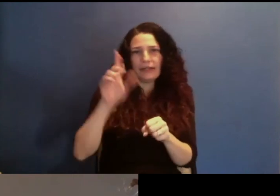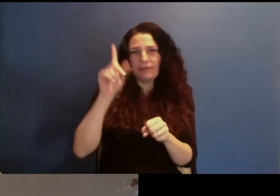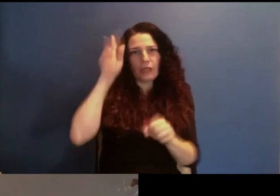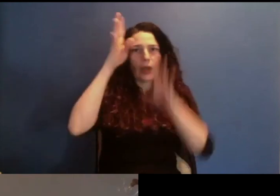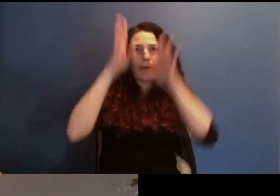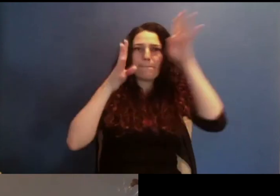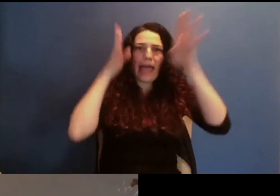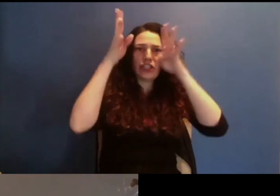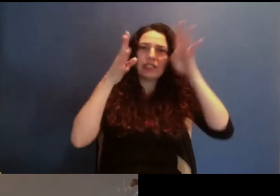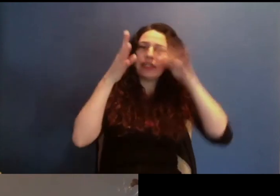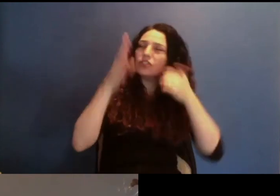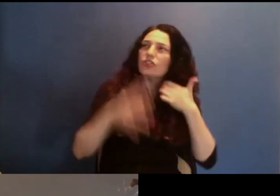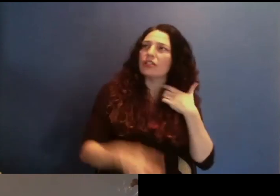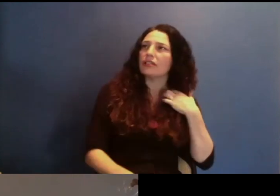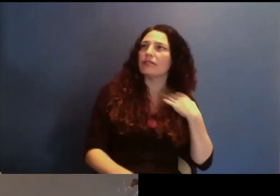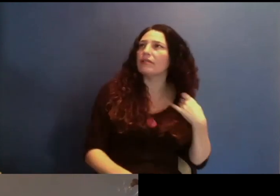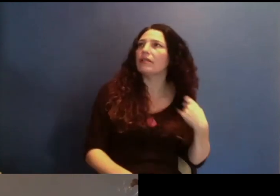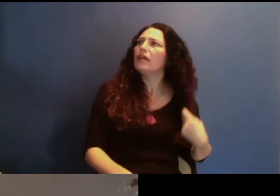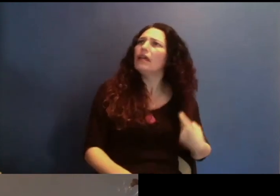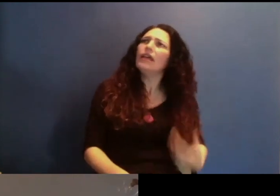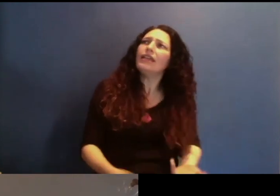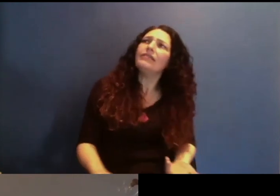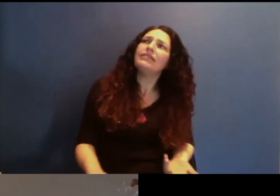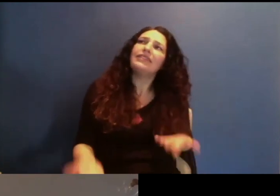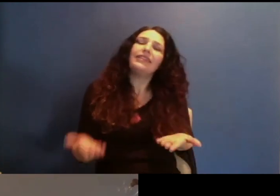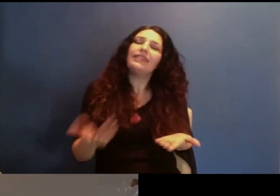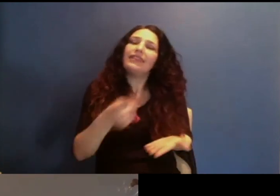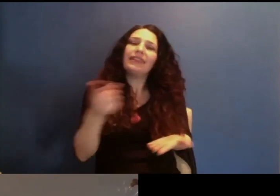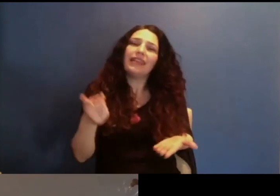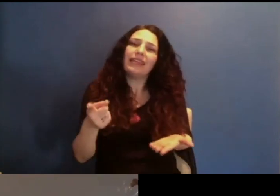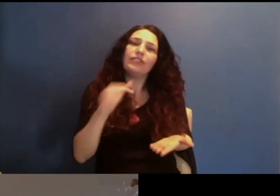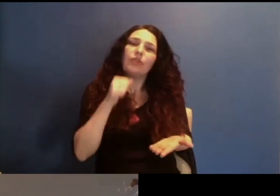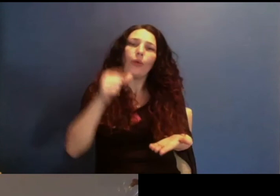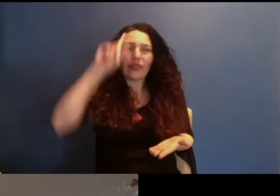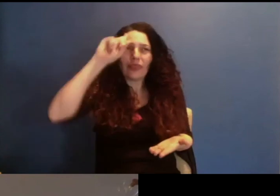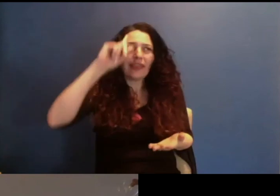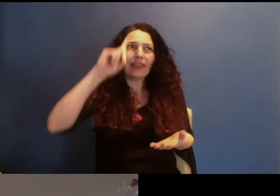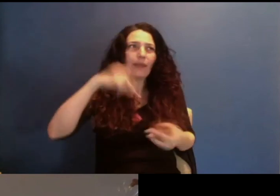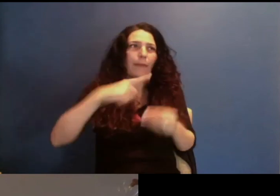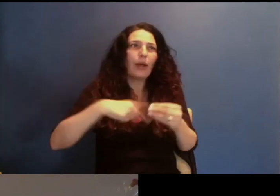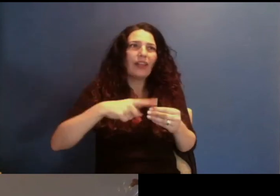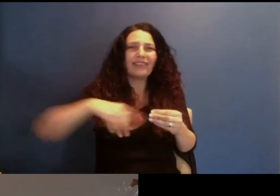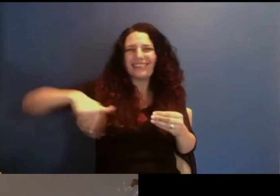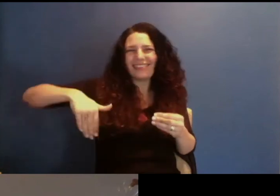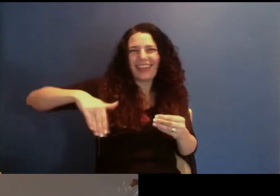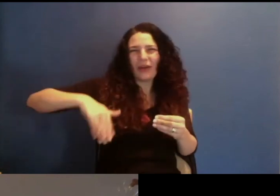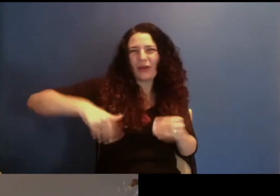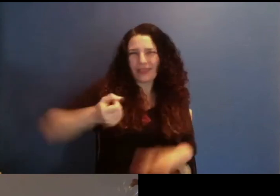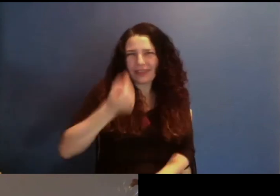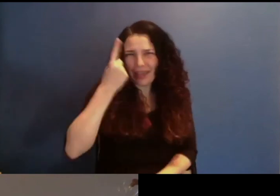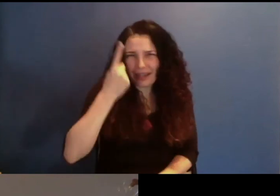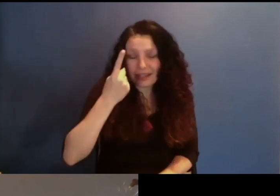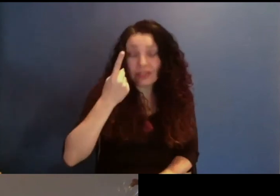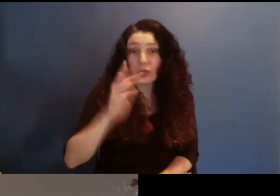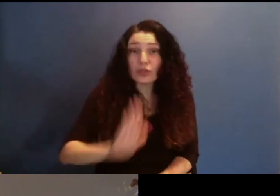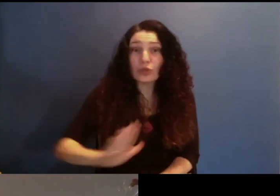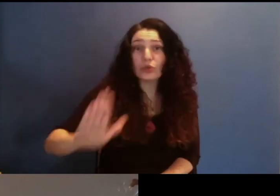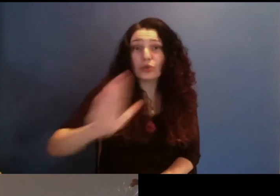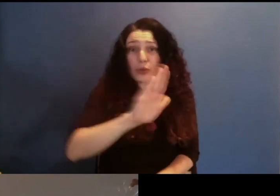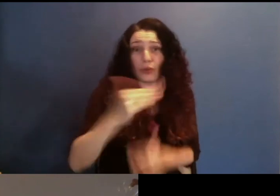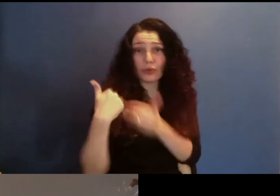want it, they just don't think about it or think about it as being possible. Like, they just don't get it. So it's your job to show them that. You know what I mean?